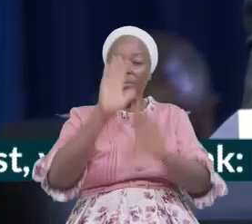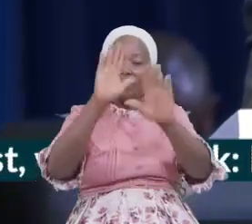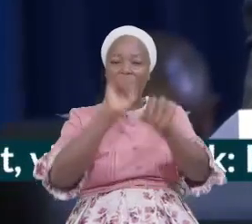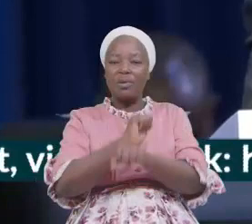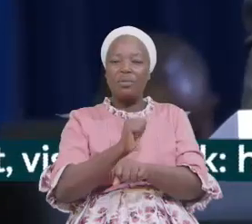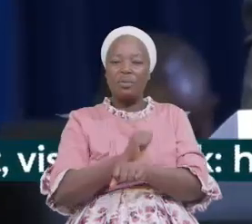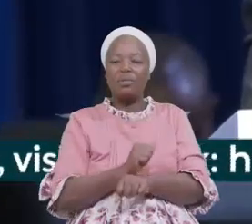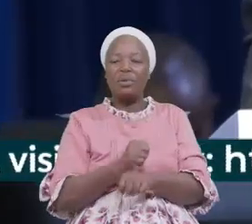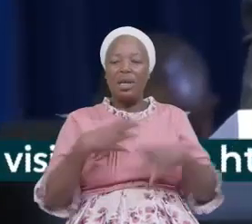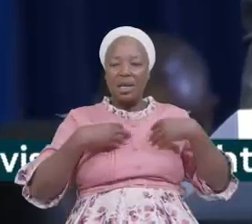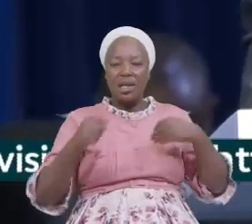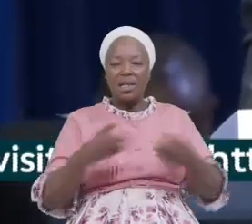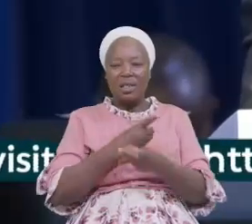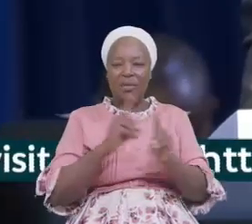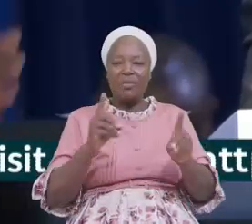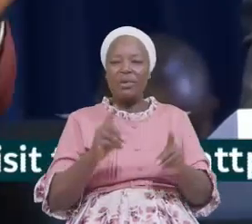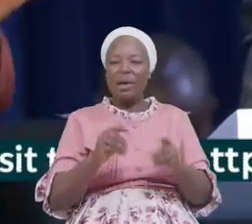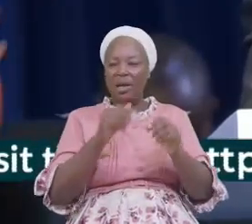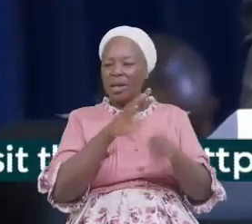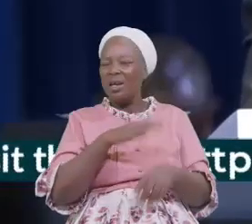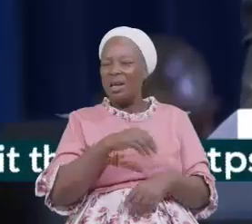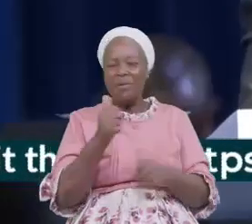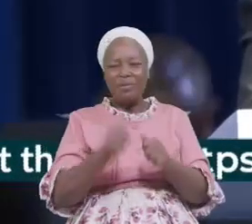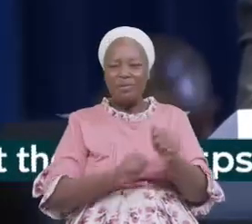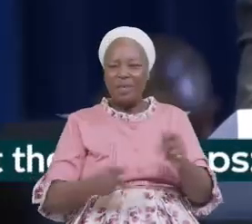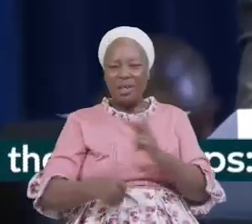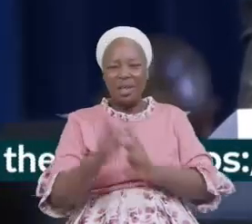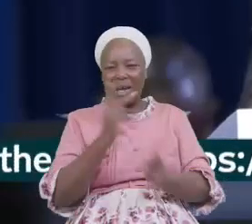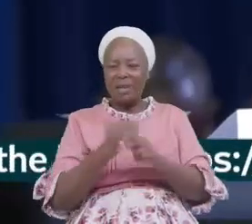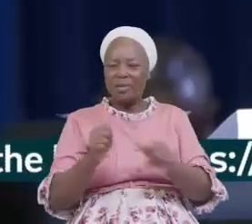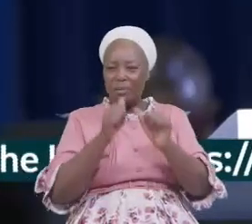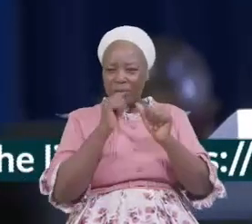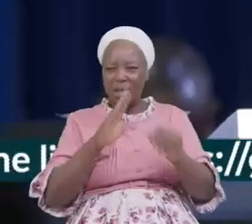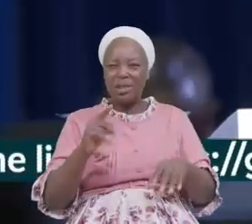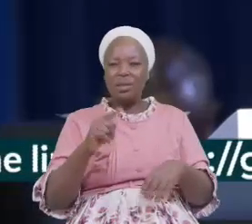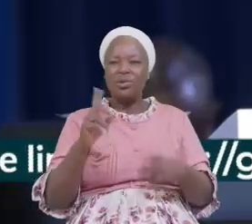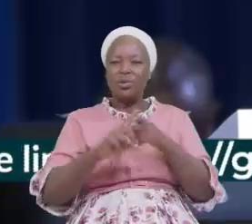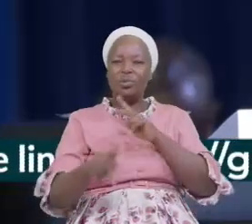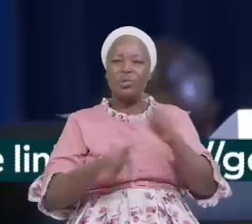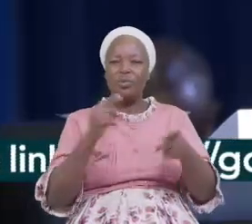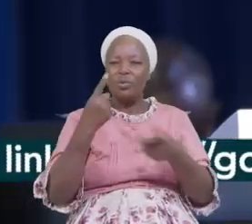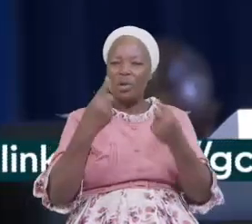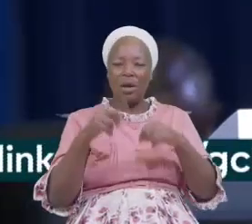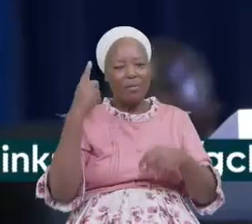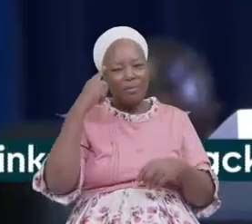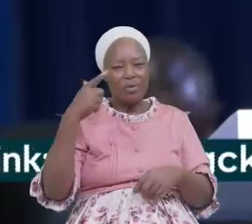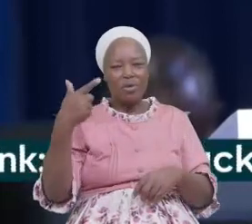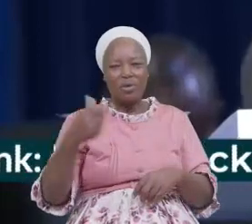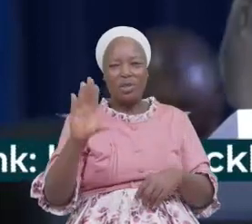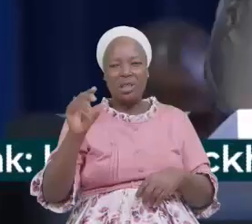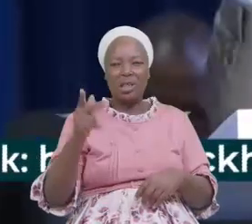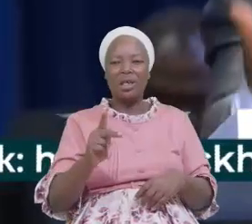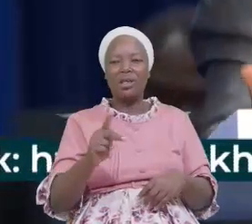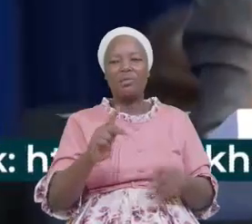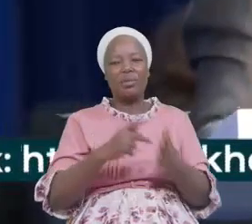all sorts to people who come to GCK programs and other programs.